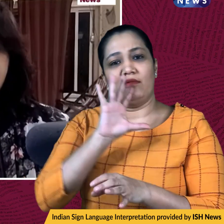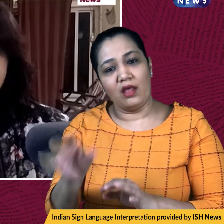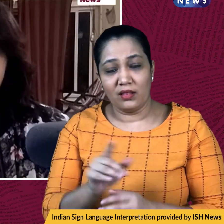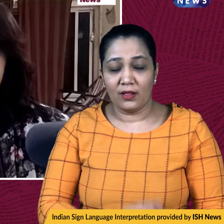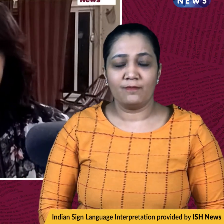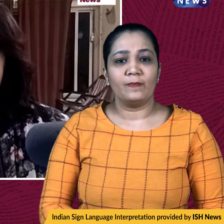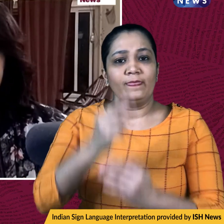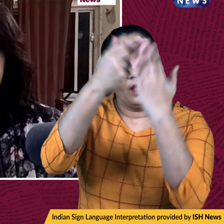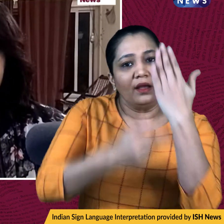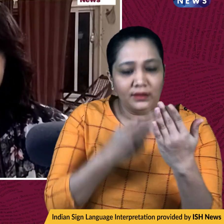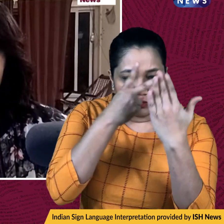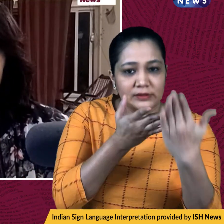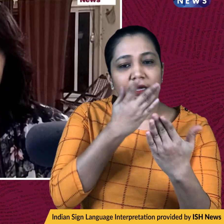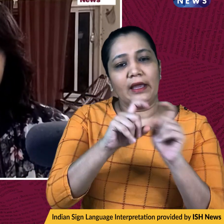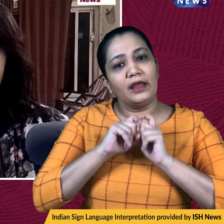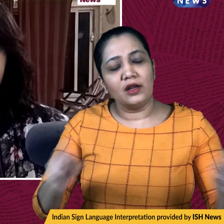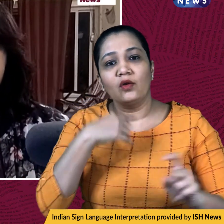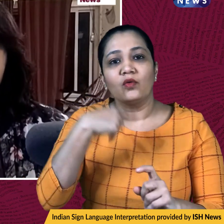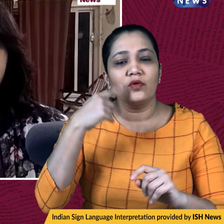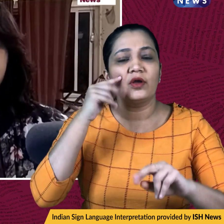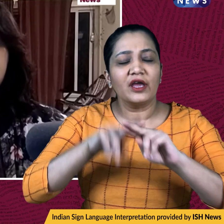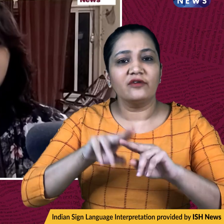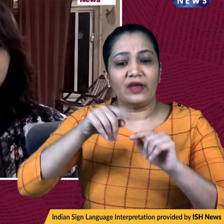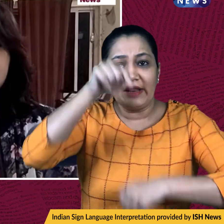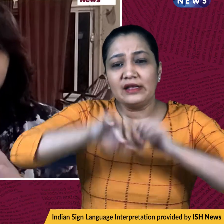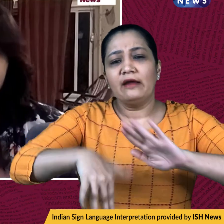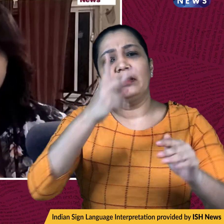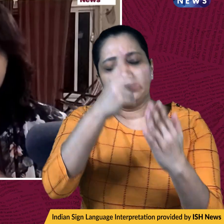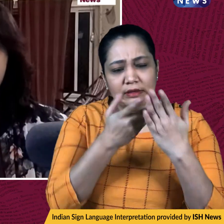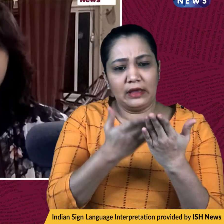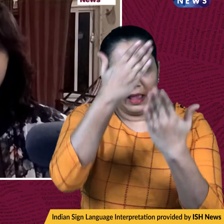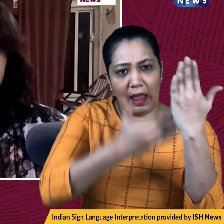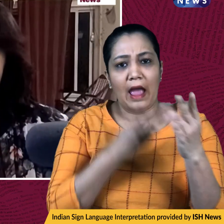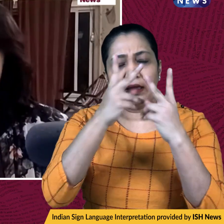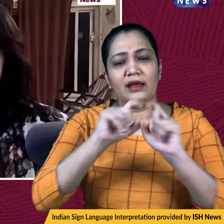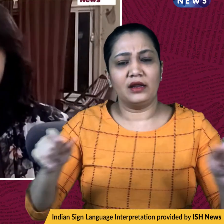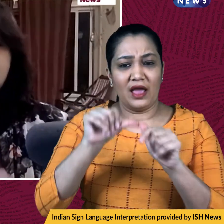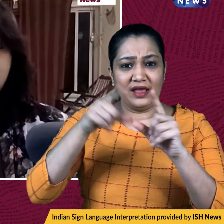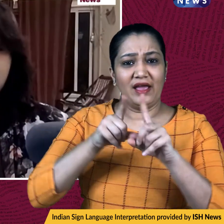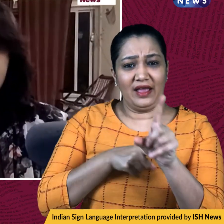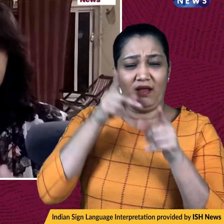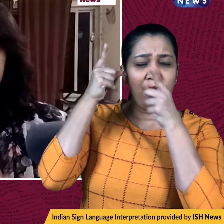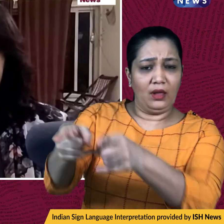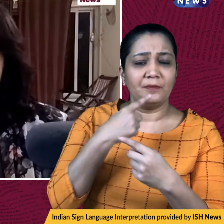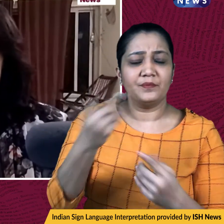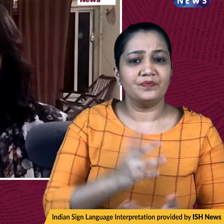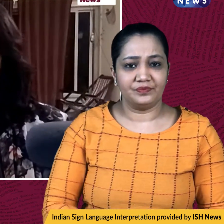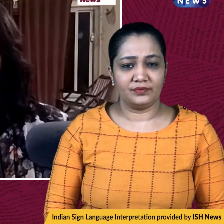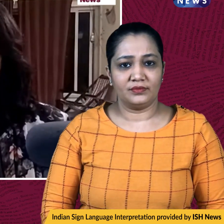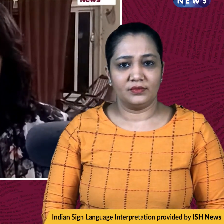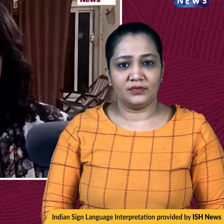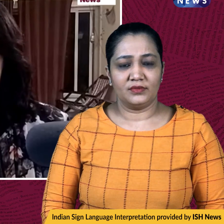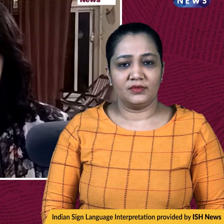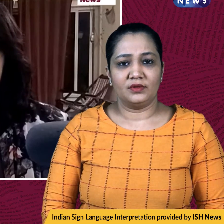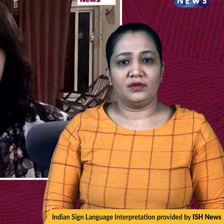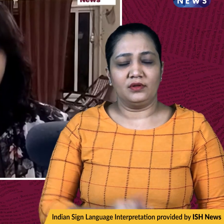Their candidates list can say what will happen after elections. Now, pointing at Akhilesh Yadav, he said, and I quote, today I have come